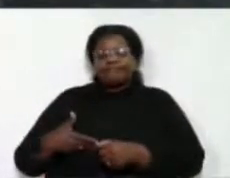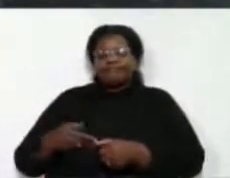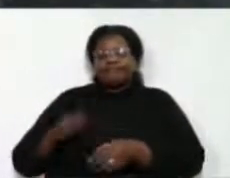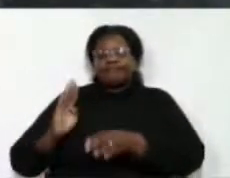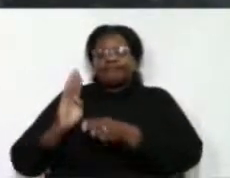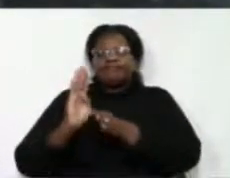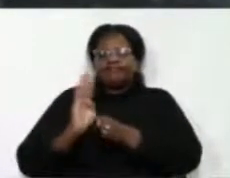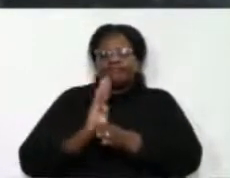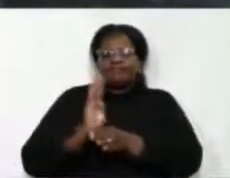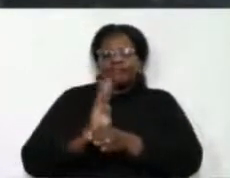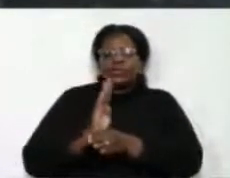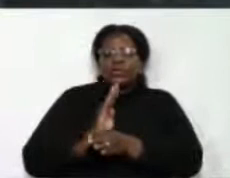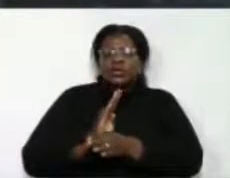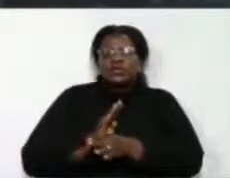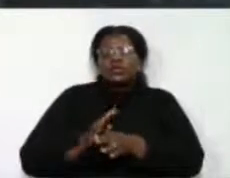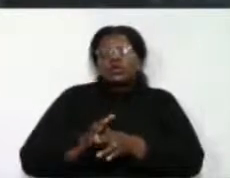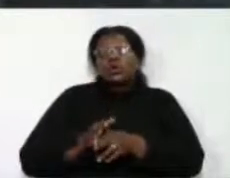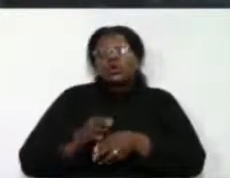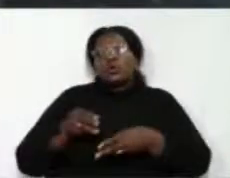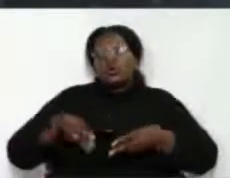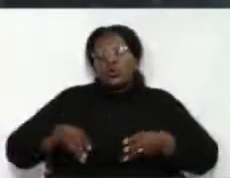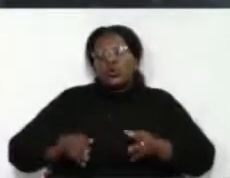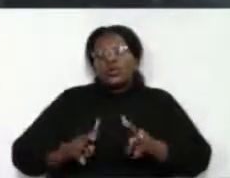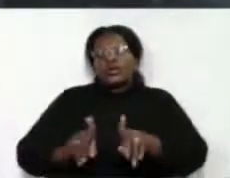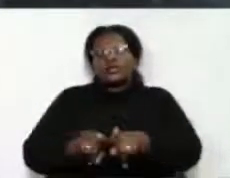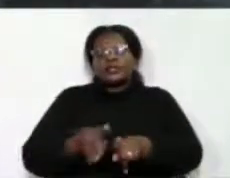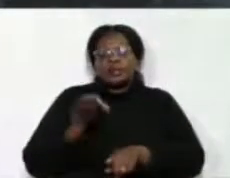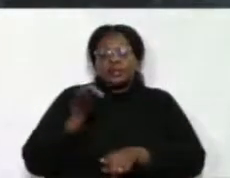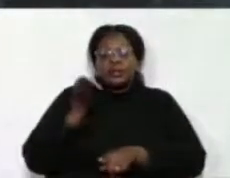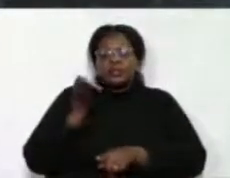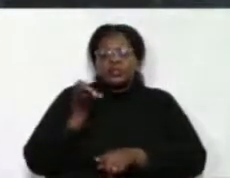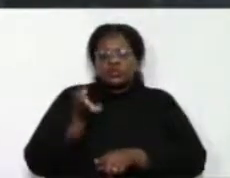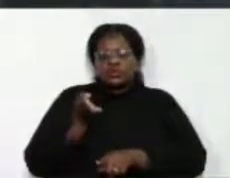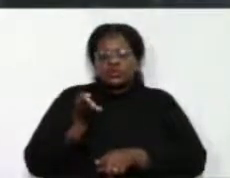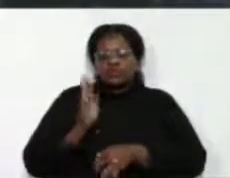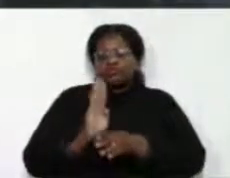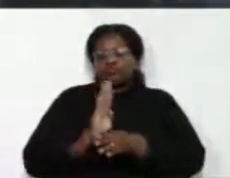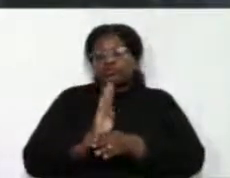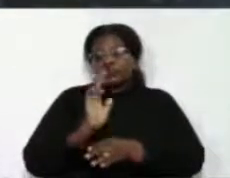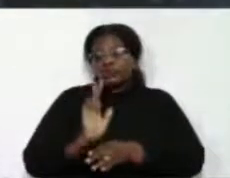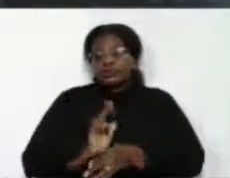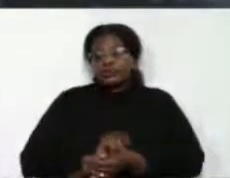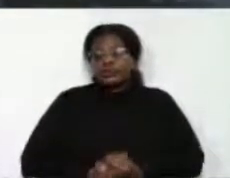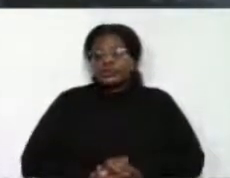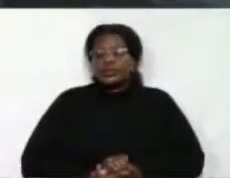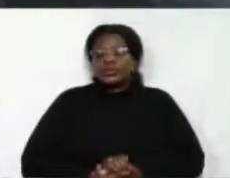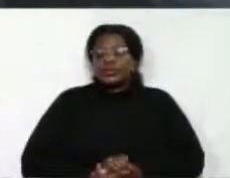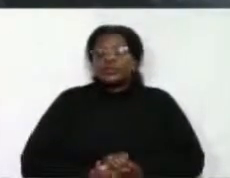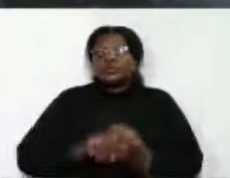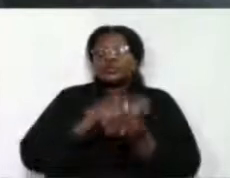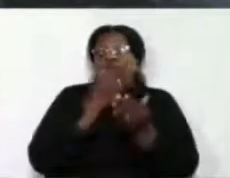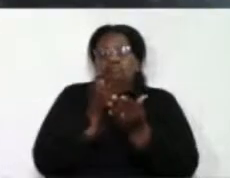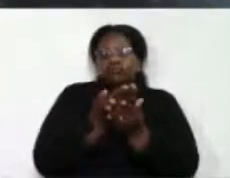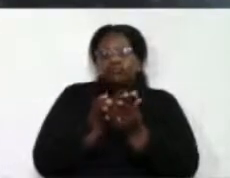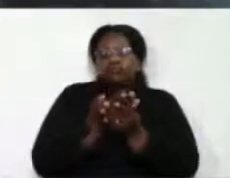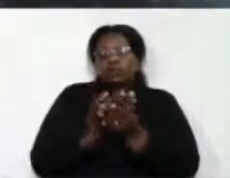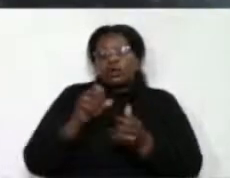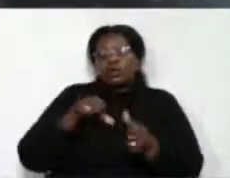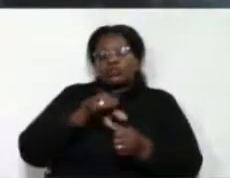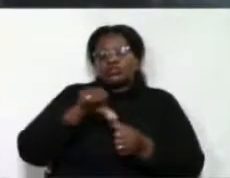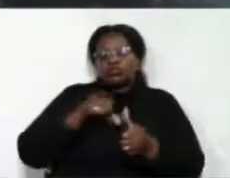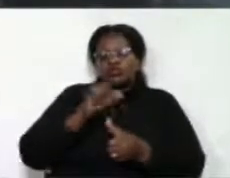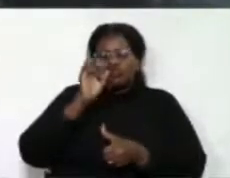same journey as you. So if you are interested to apply, you go to our social media platforms. That's